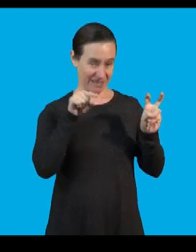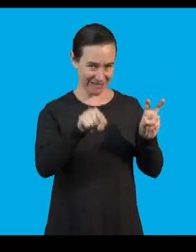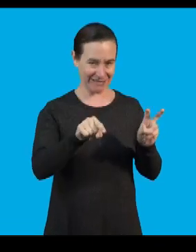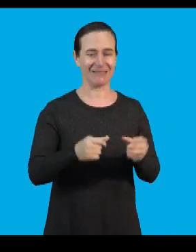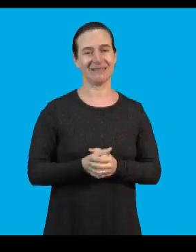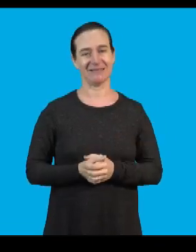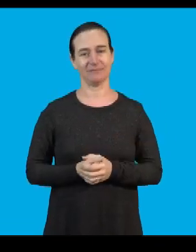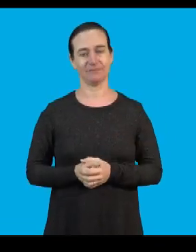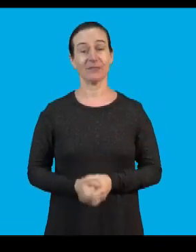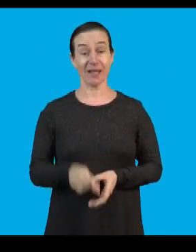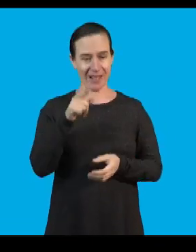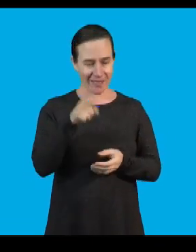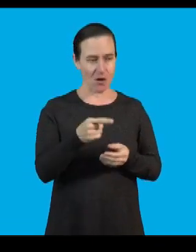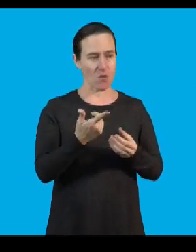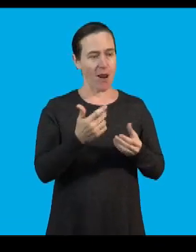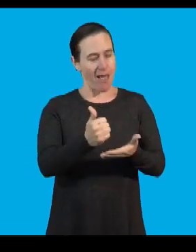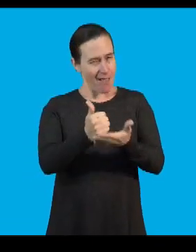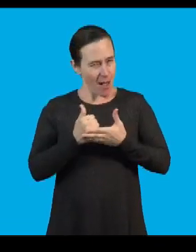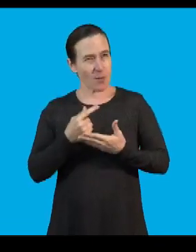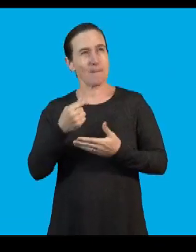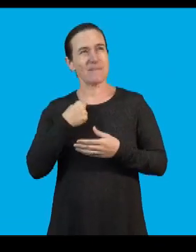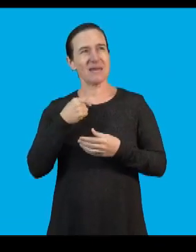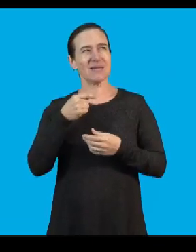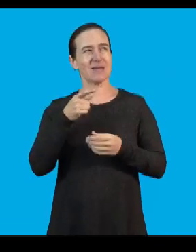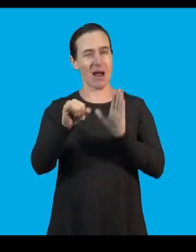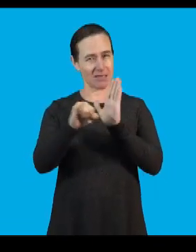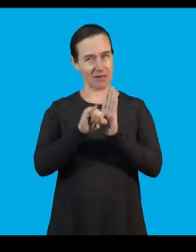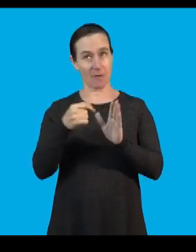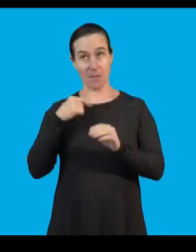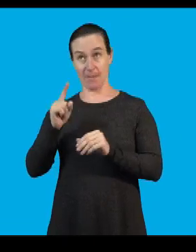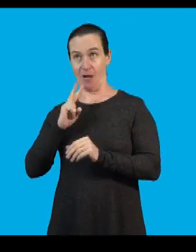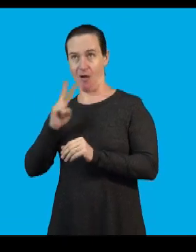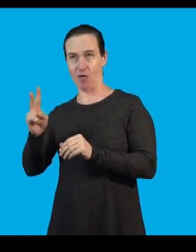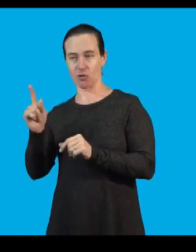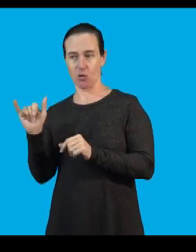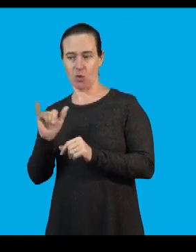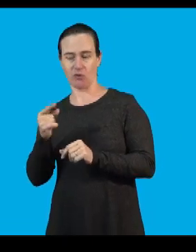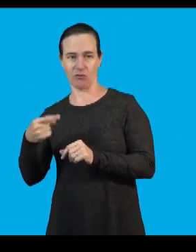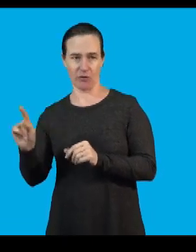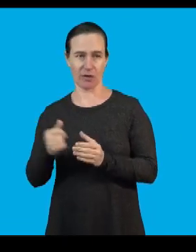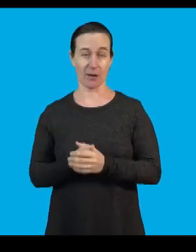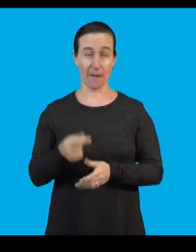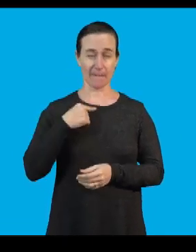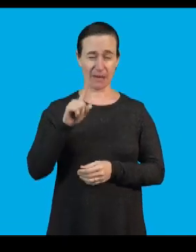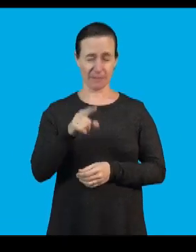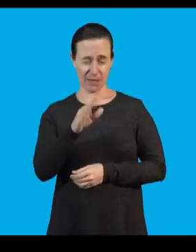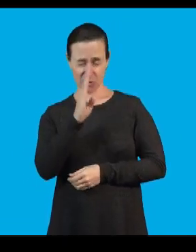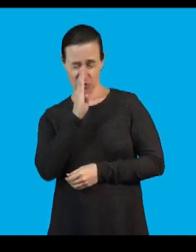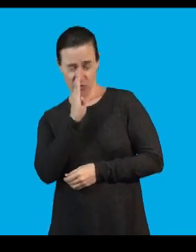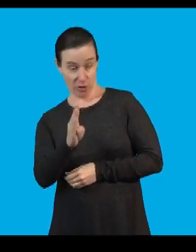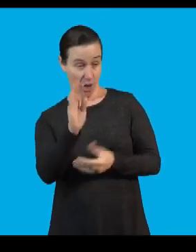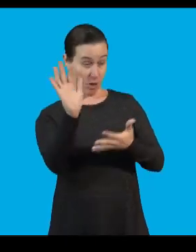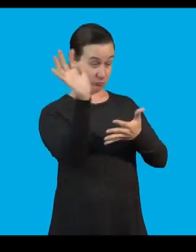that in the text will guide you to what your answer requires of you. Do not copy directly from the